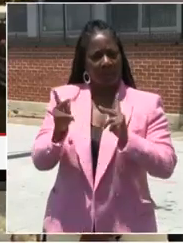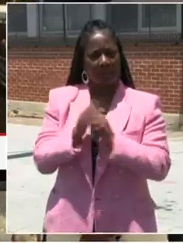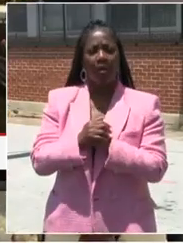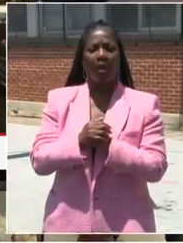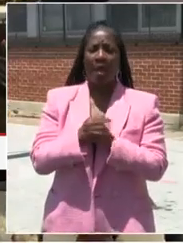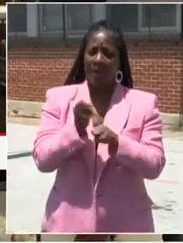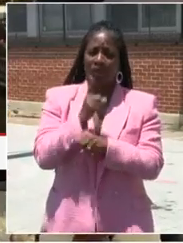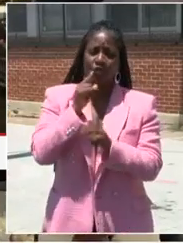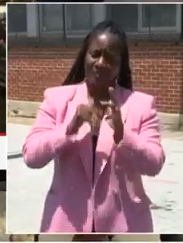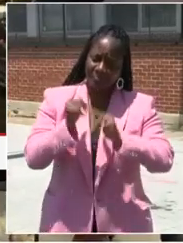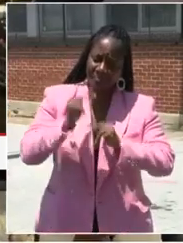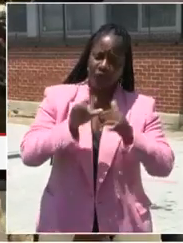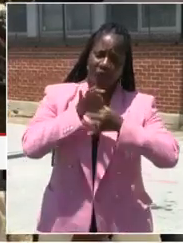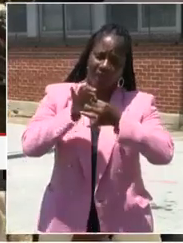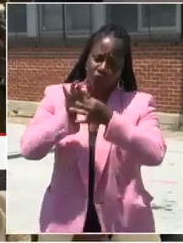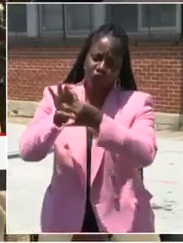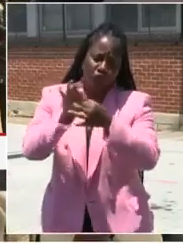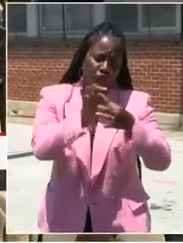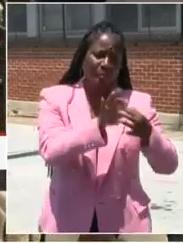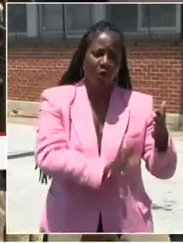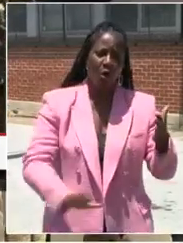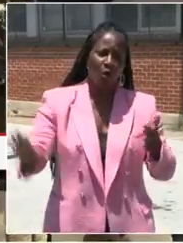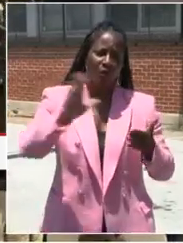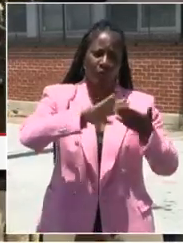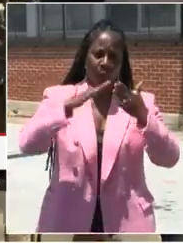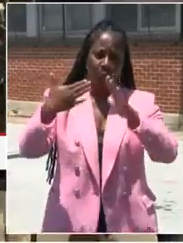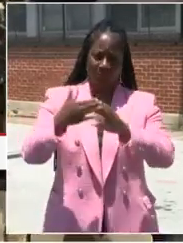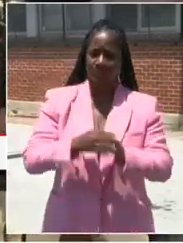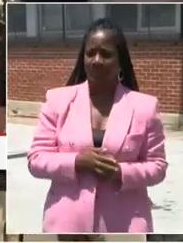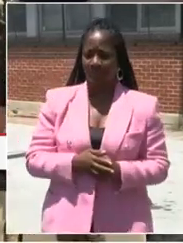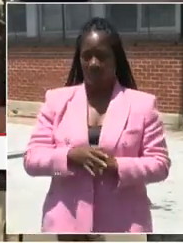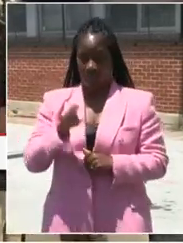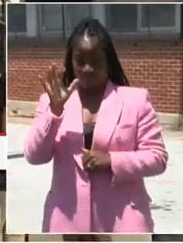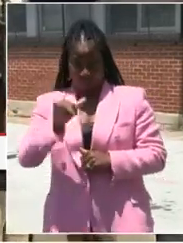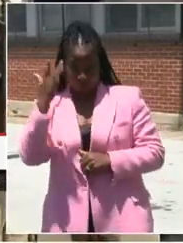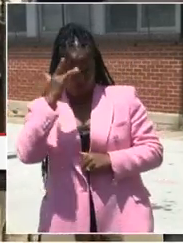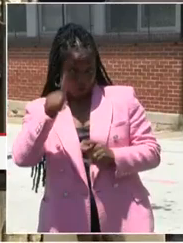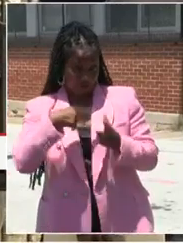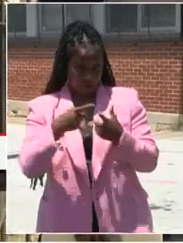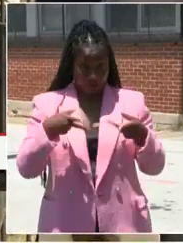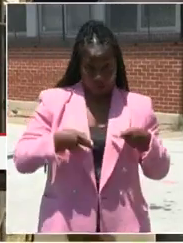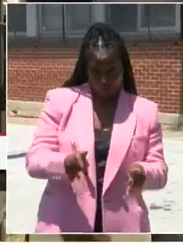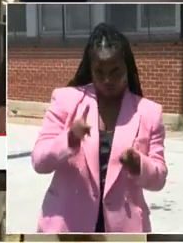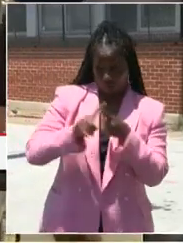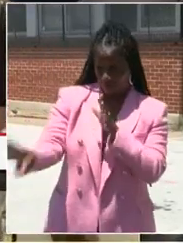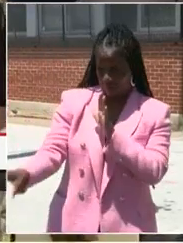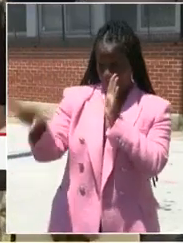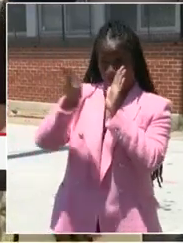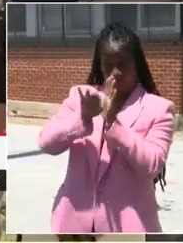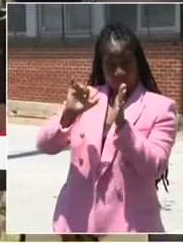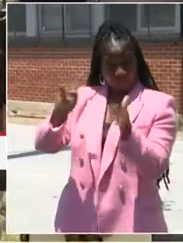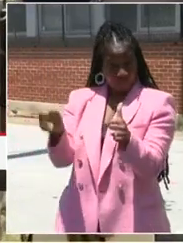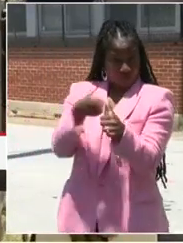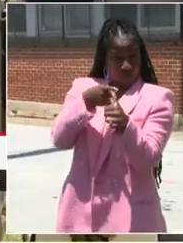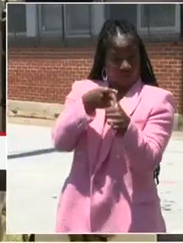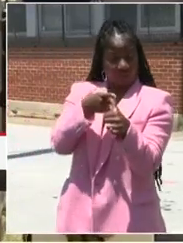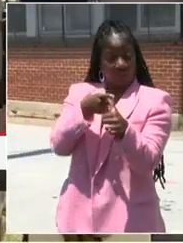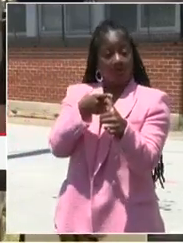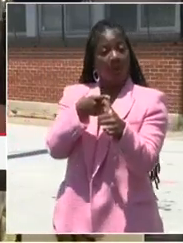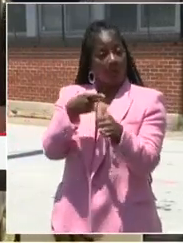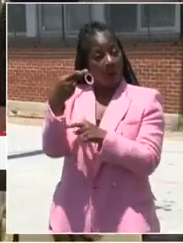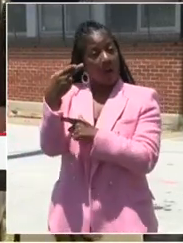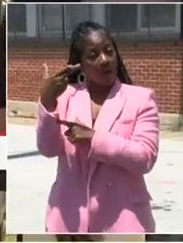building relationships in the community. And that's why when I had the opportunity to appoint the first gun